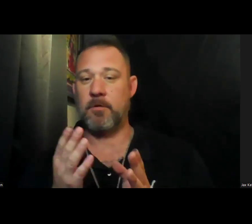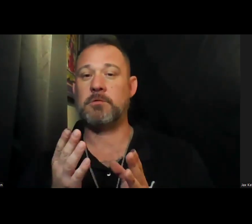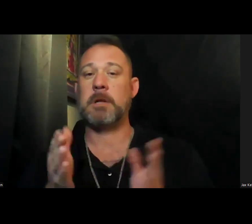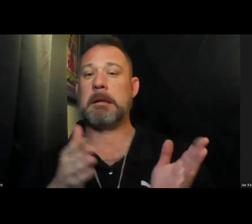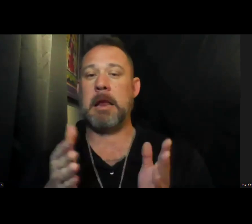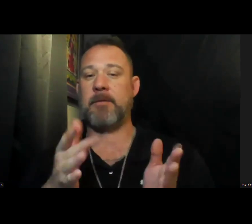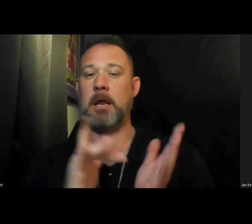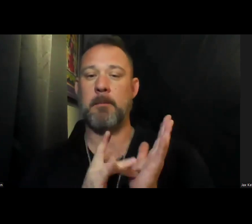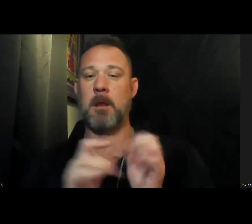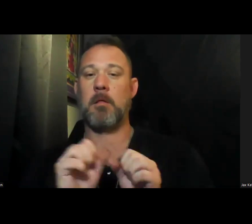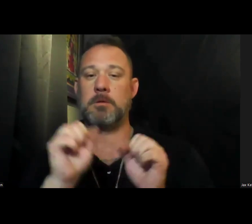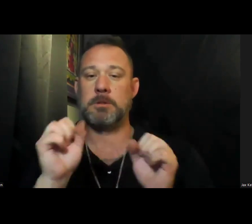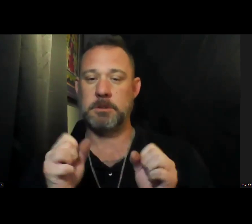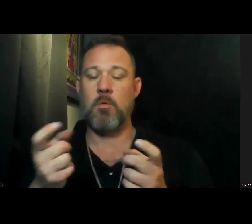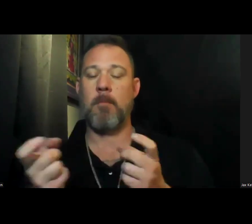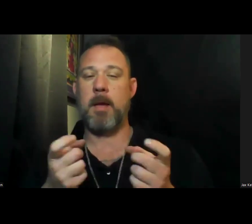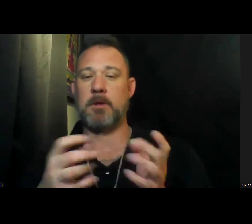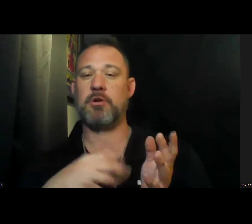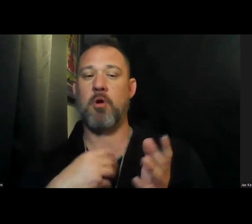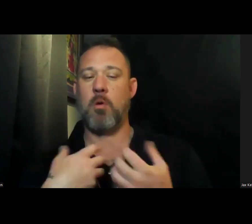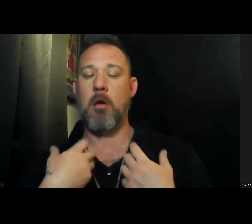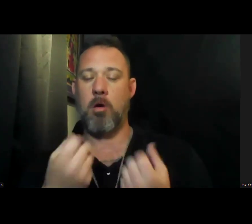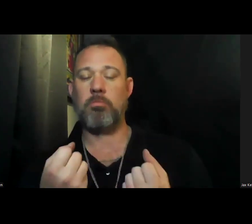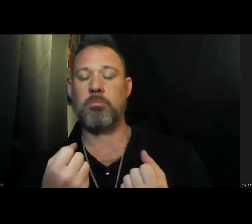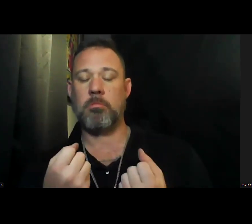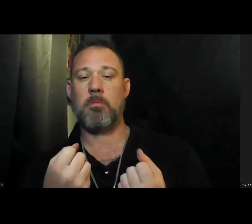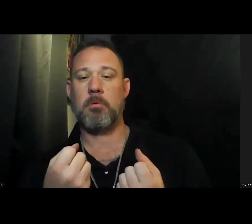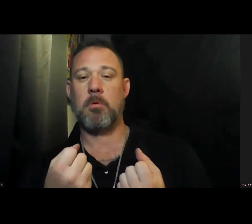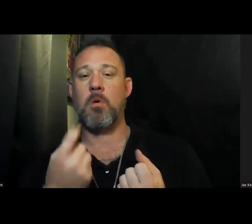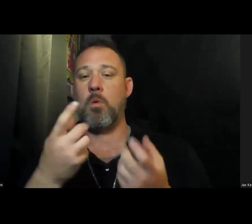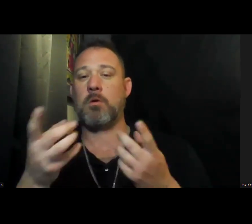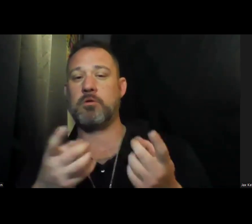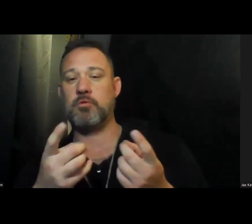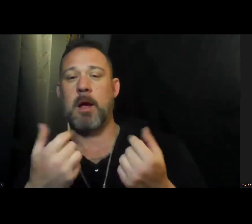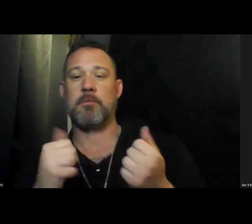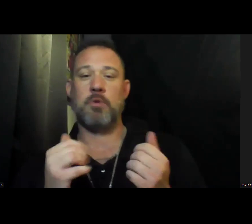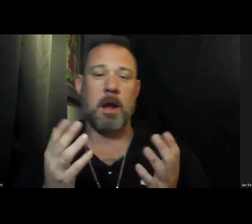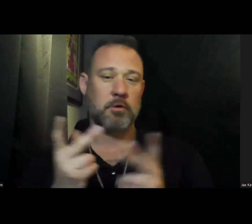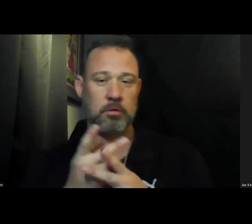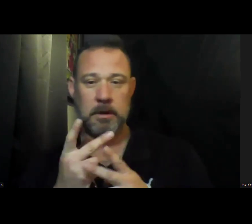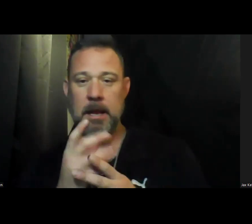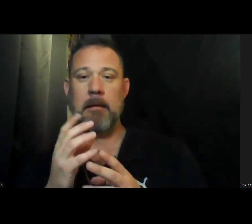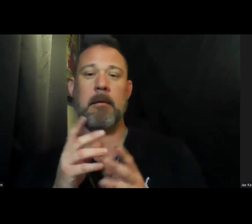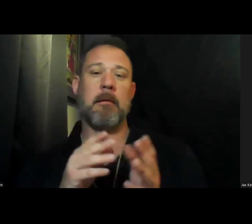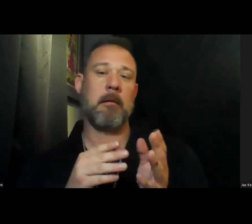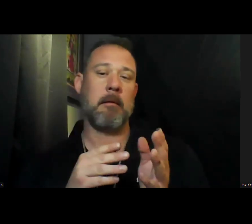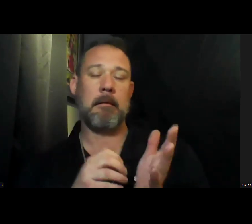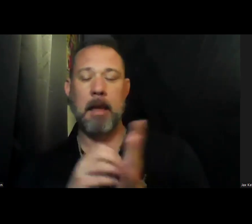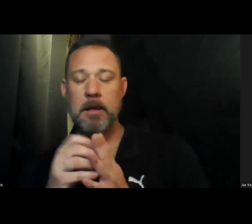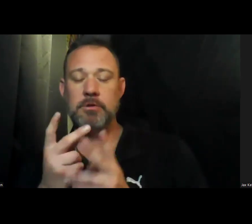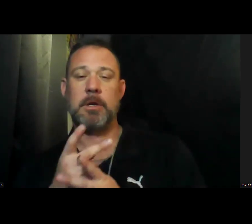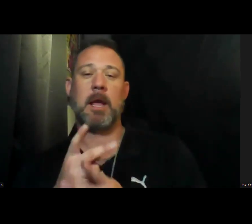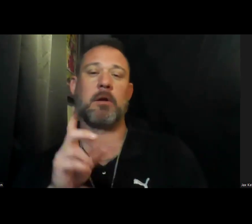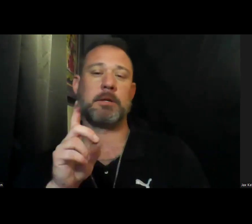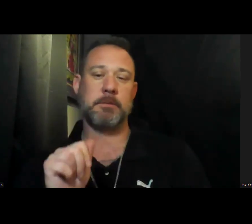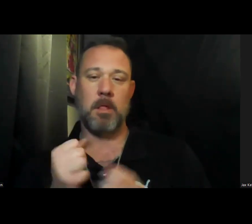navigating medical systems while managing their own health crises. One described trying to coordinate cancer care, dementia care, and